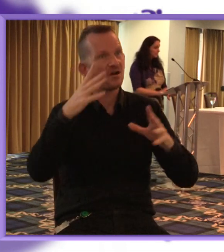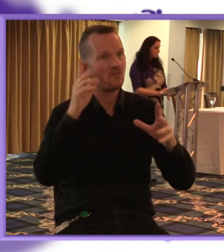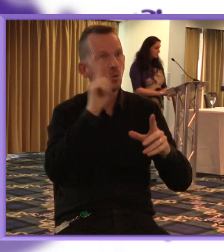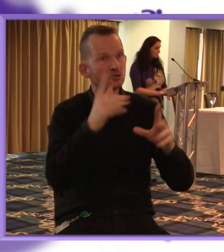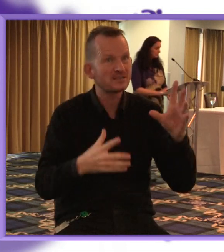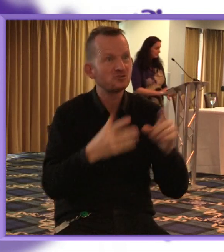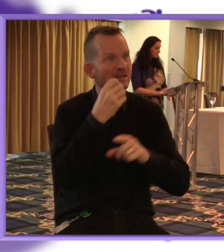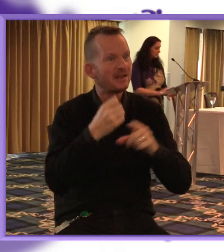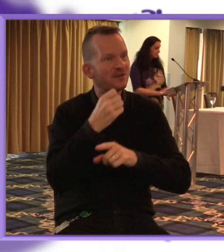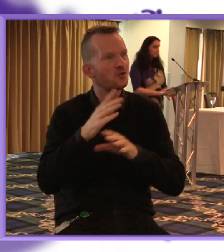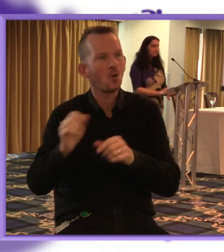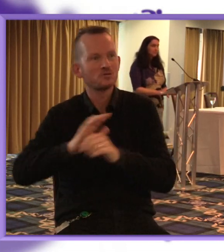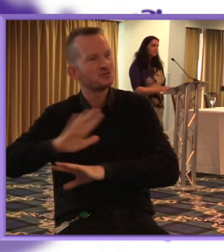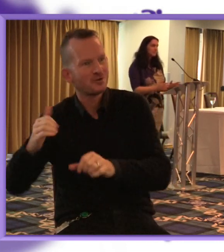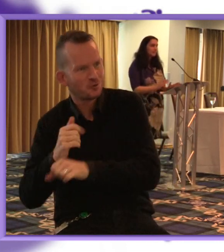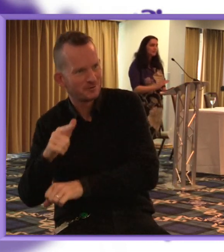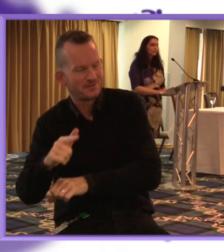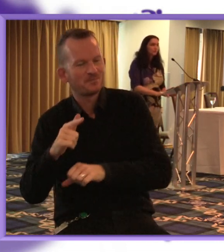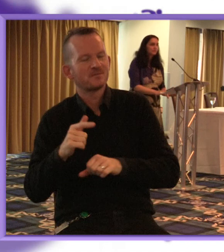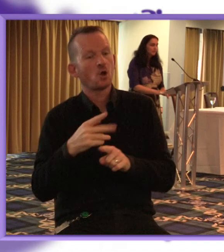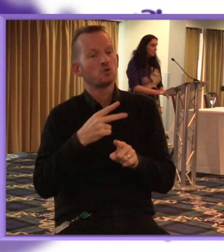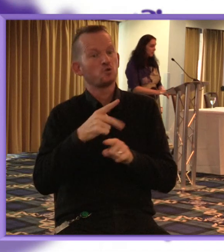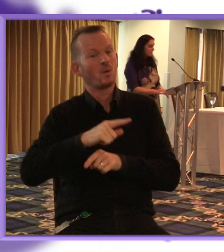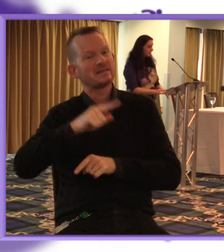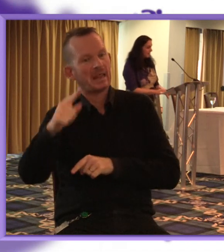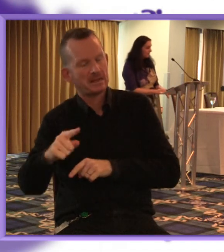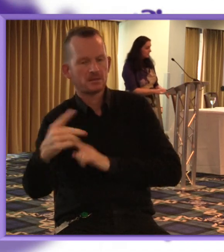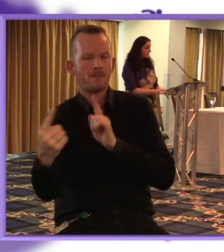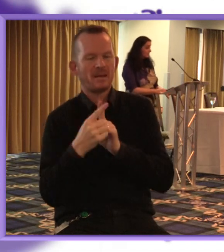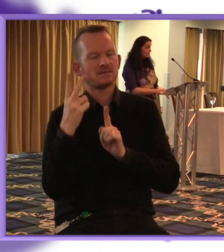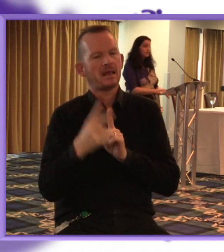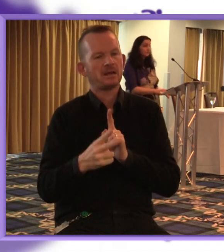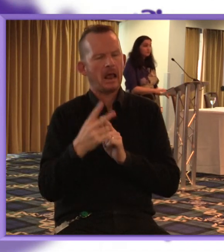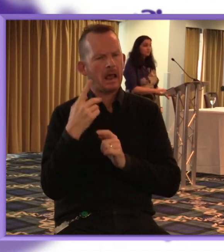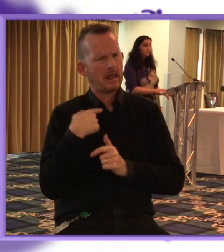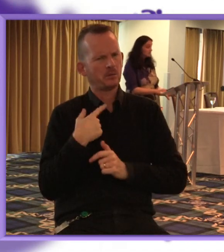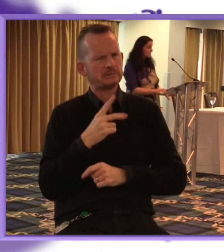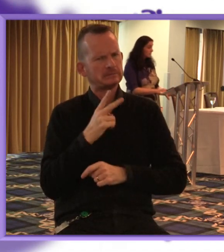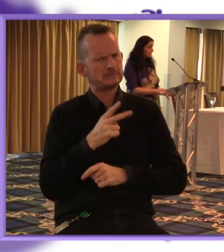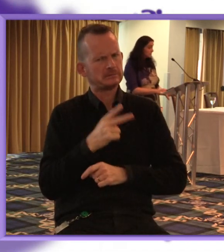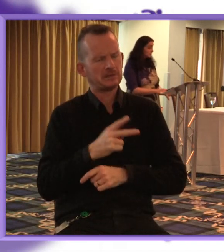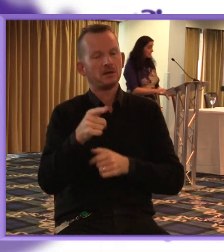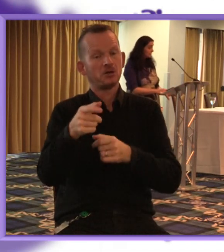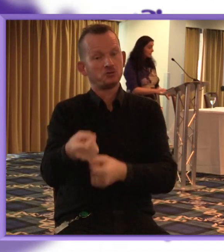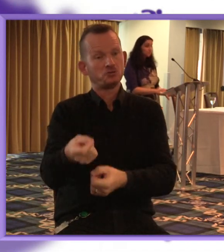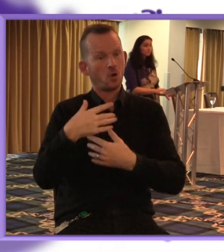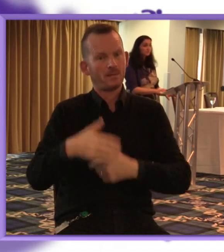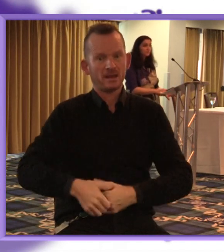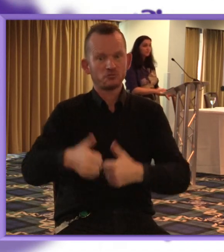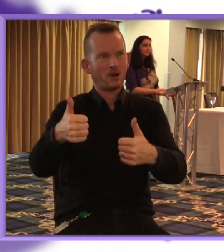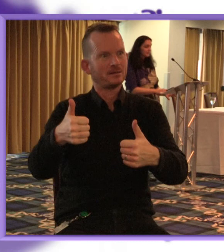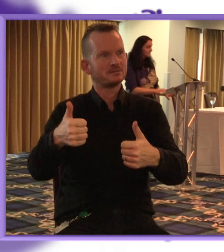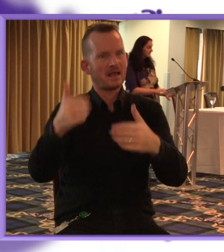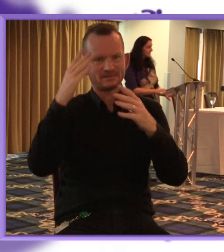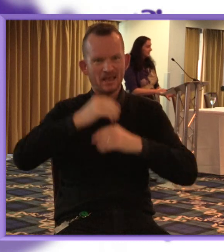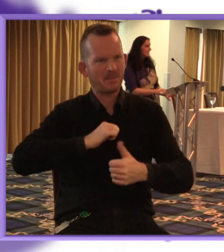next meeting was 2 weeks later. So I was slightly cautious and inquiring about how this had gone. And she enthusiastically told me that it was great and that she was sleeping